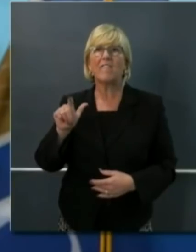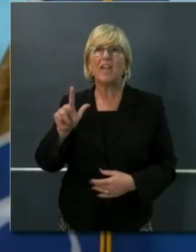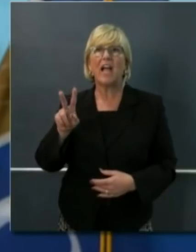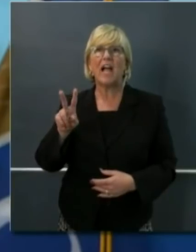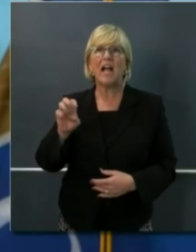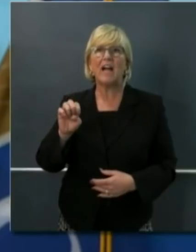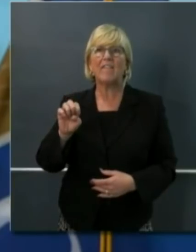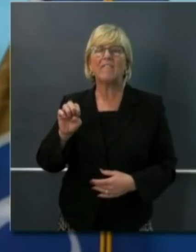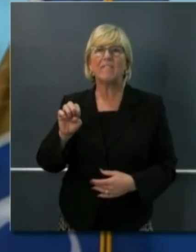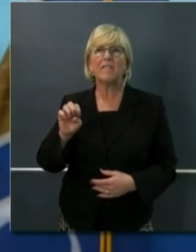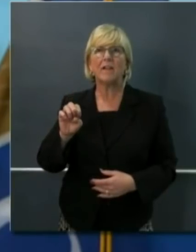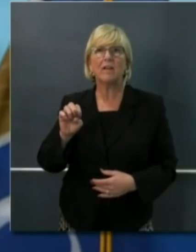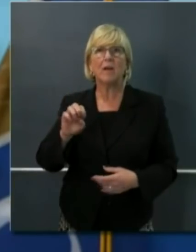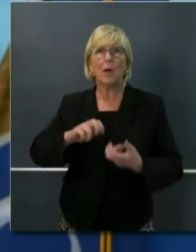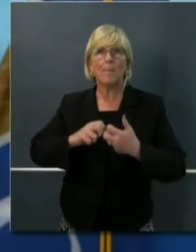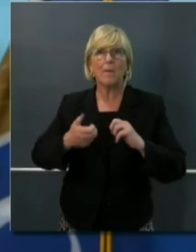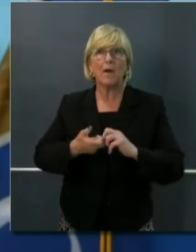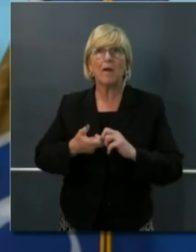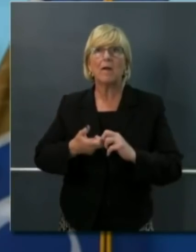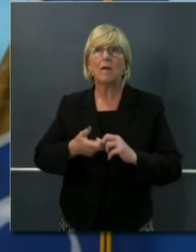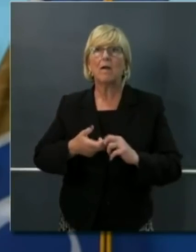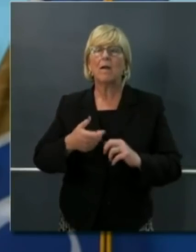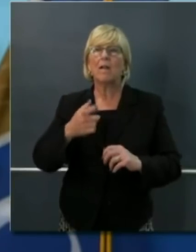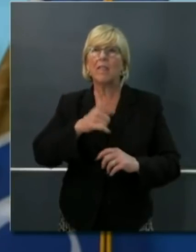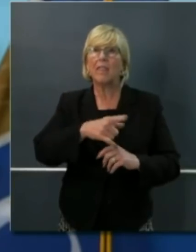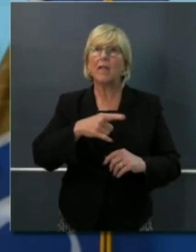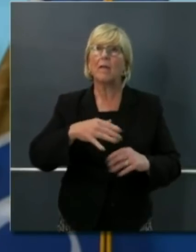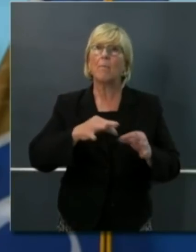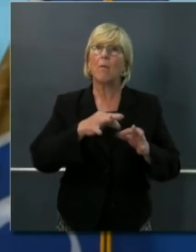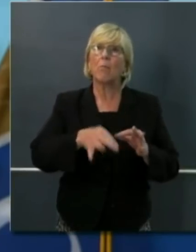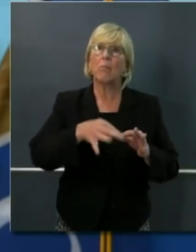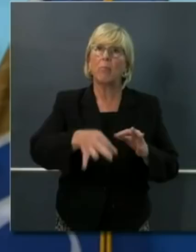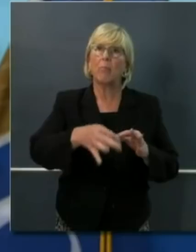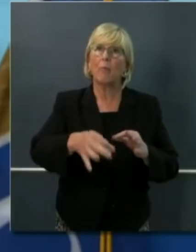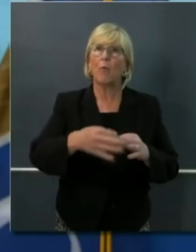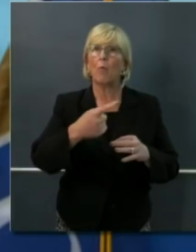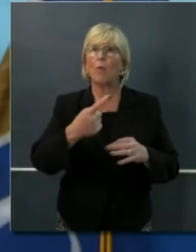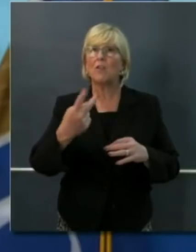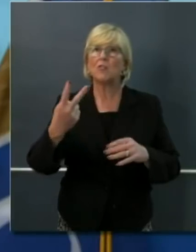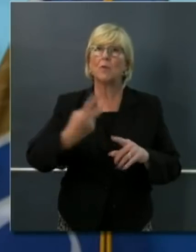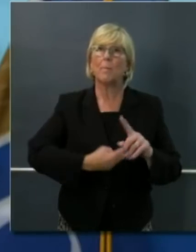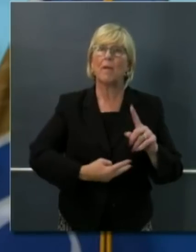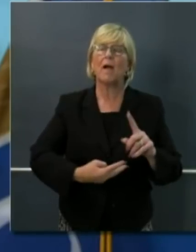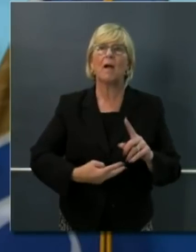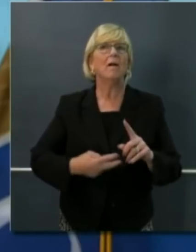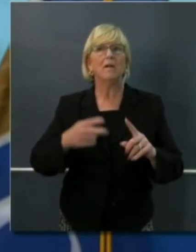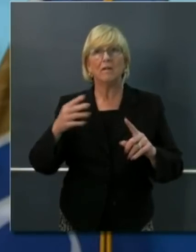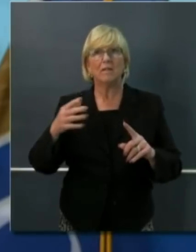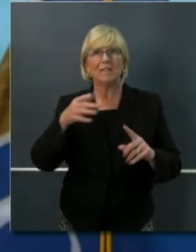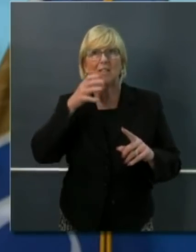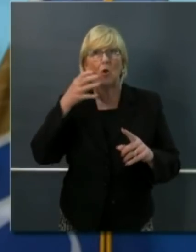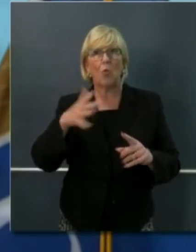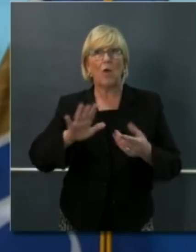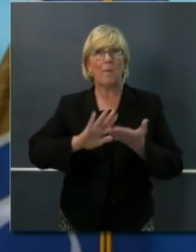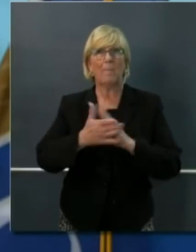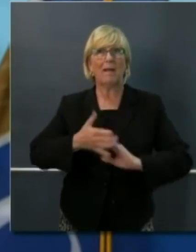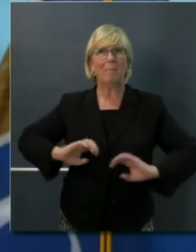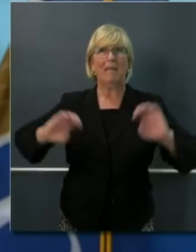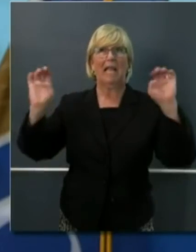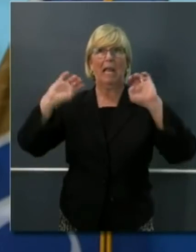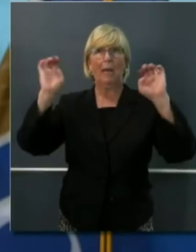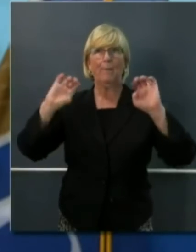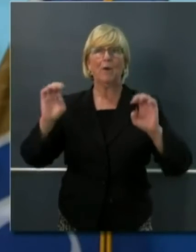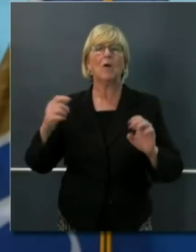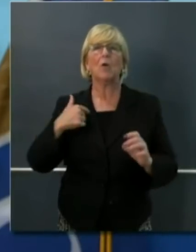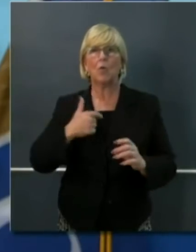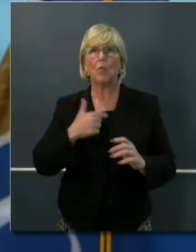not an emergency, but if neglected for months and months, could become an emergency, can finally get that scheduled surgery. People refer to